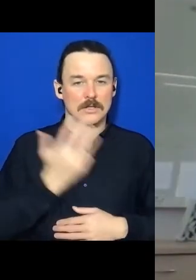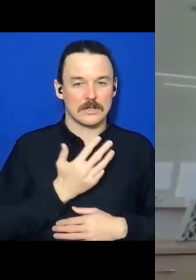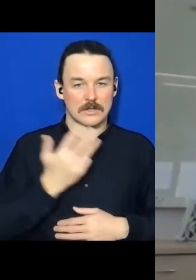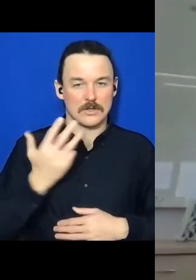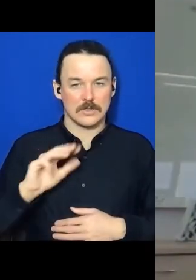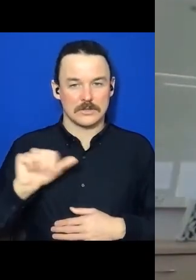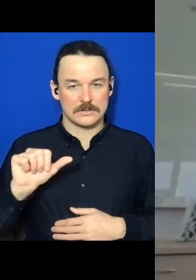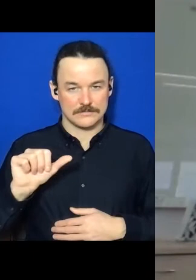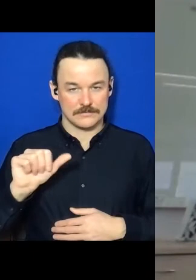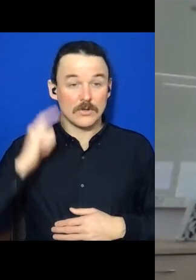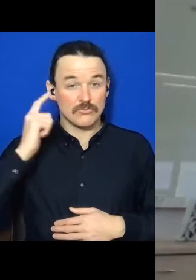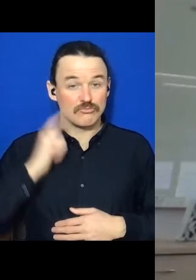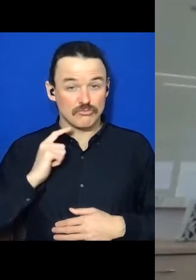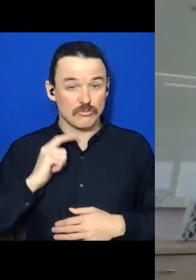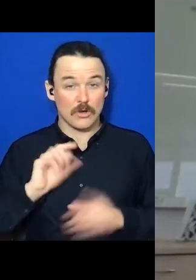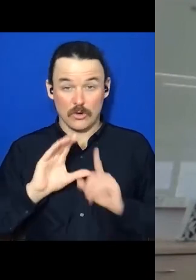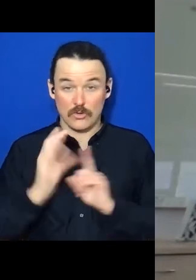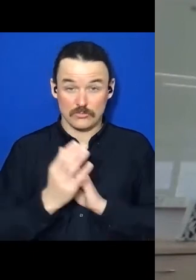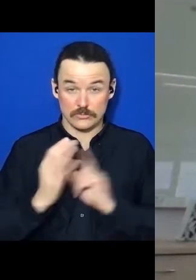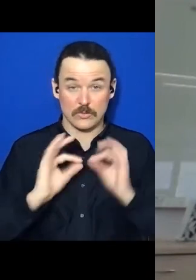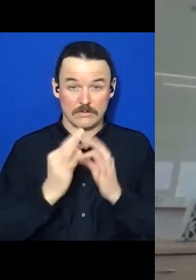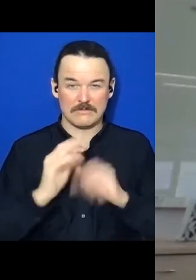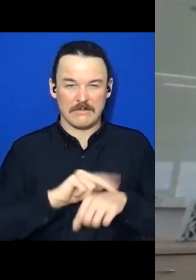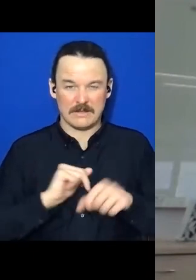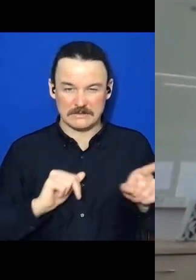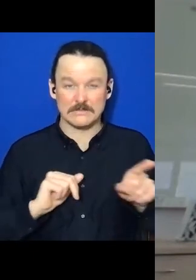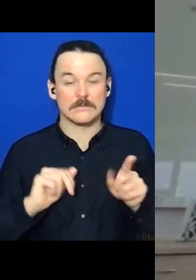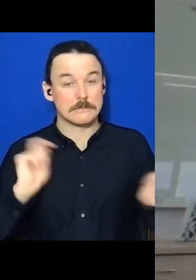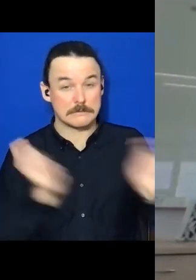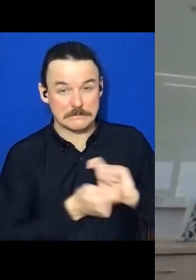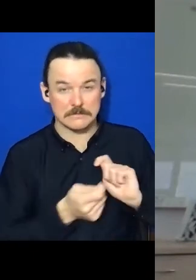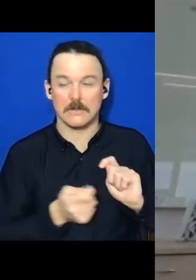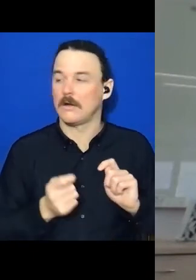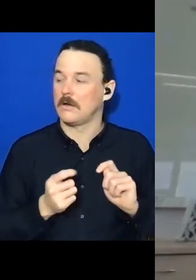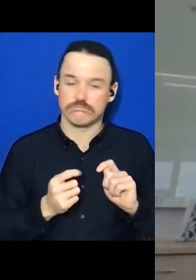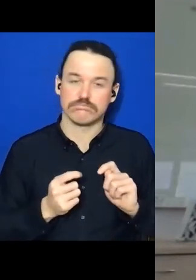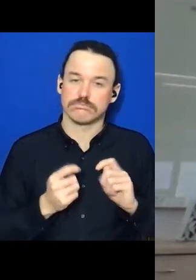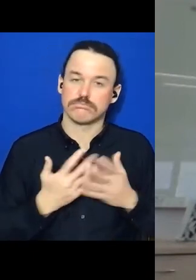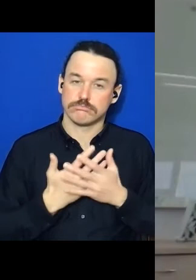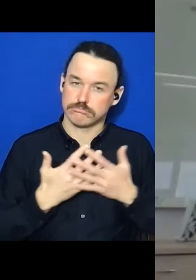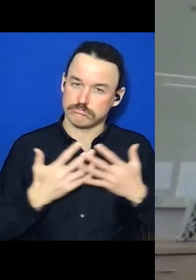a significant task, and it certainly wasn't going to be a journey for the faint-hearted.